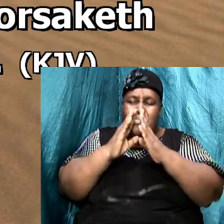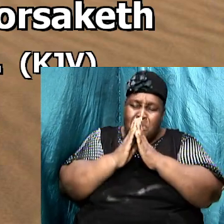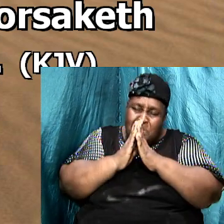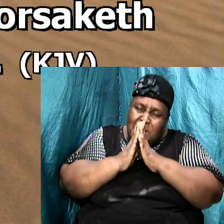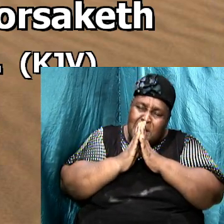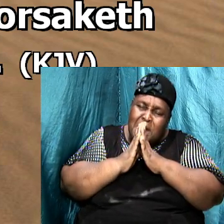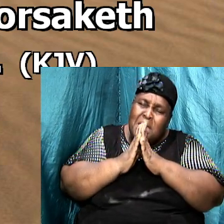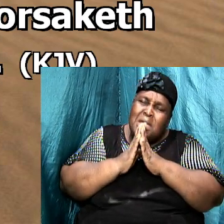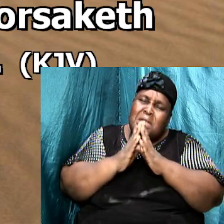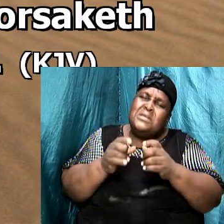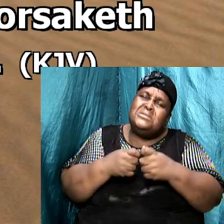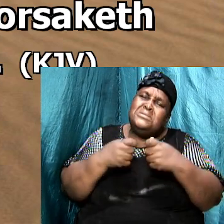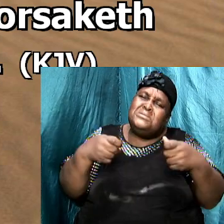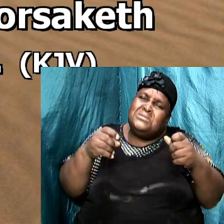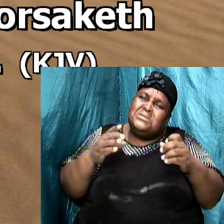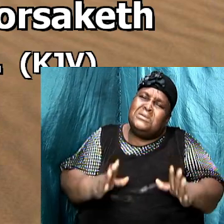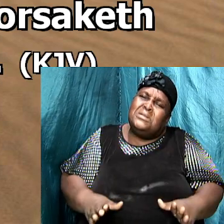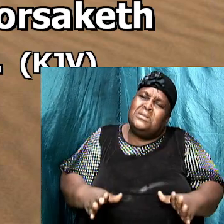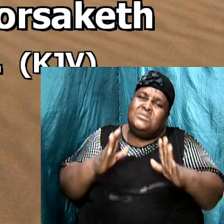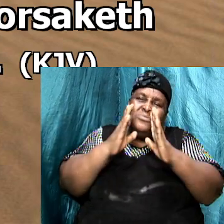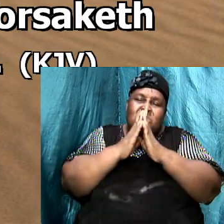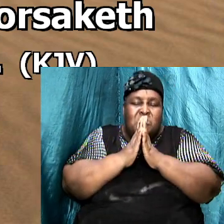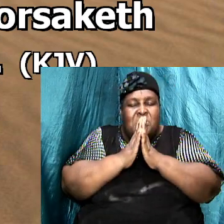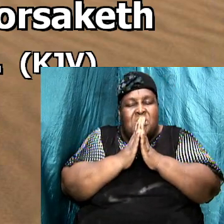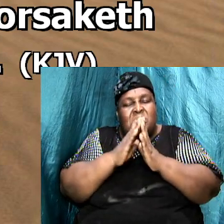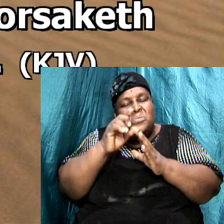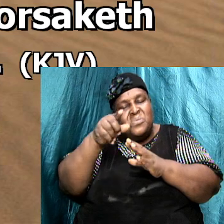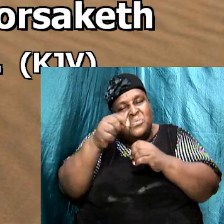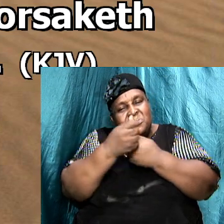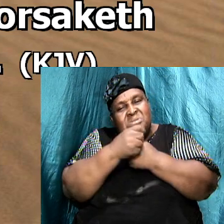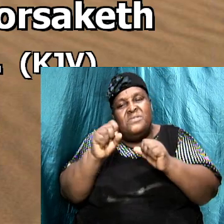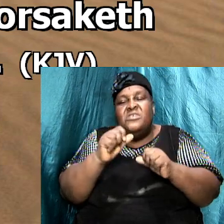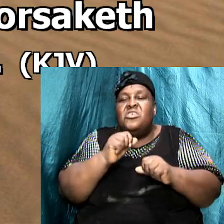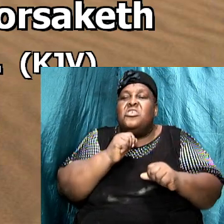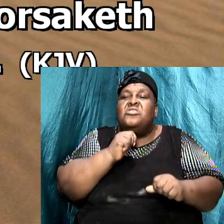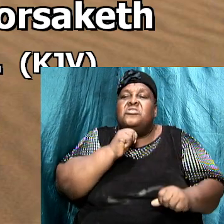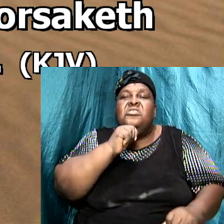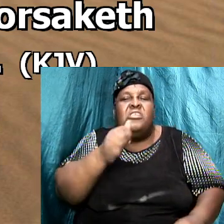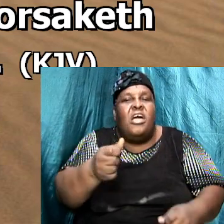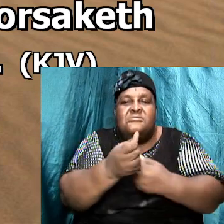saved. You're not saved.